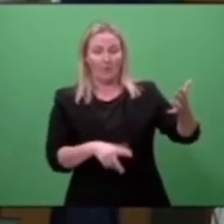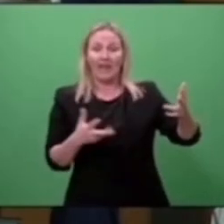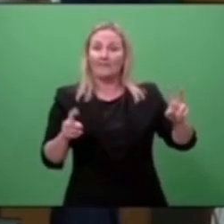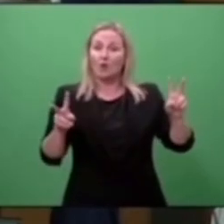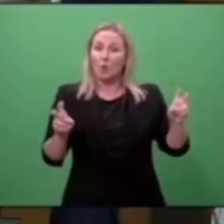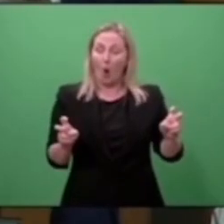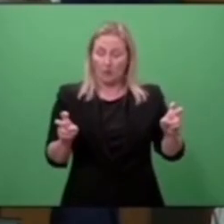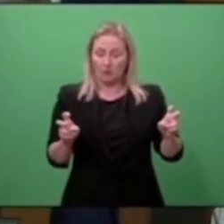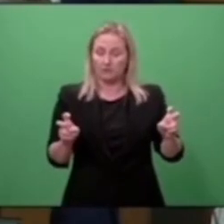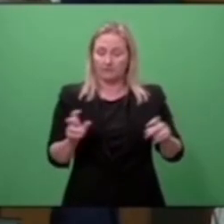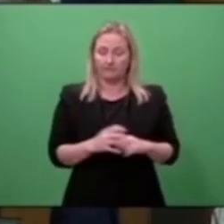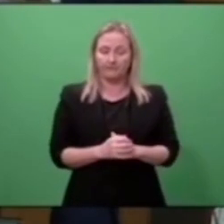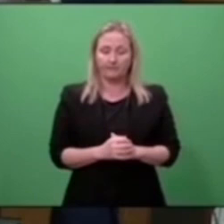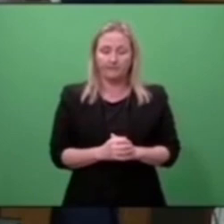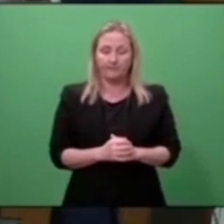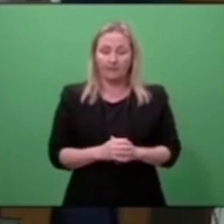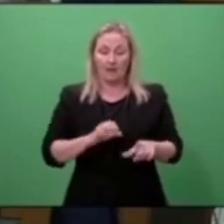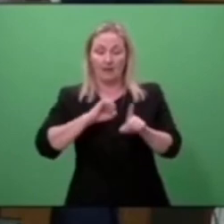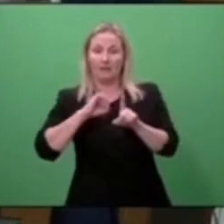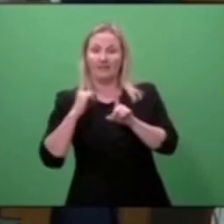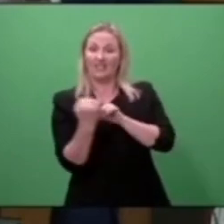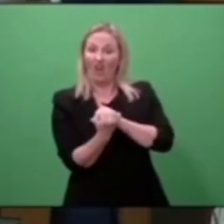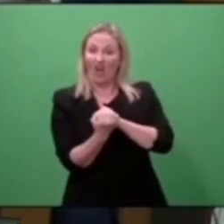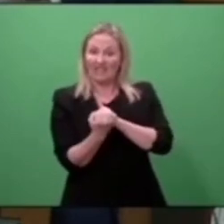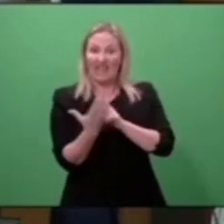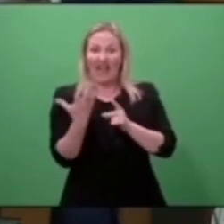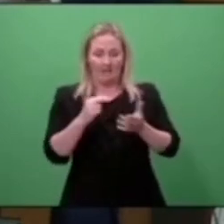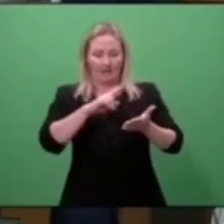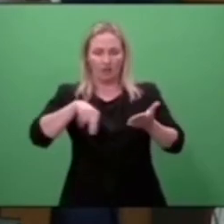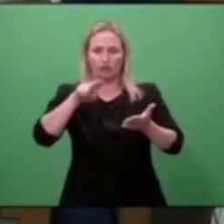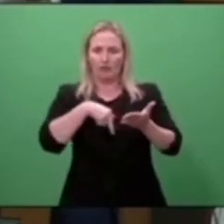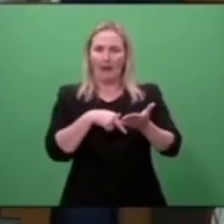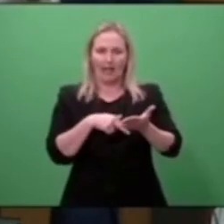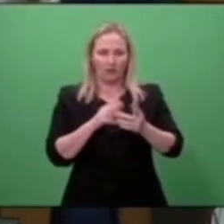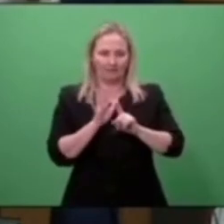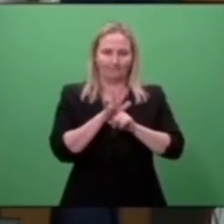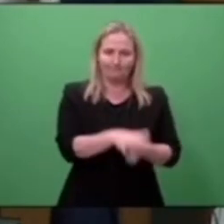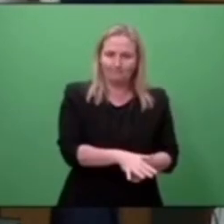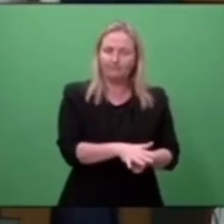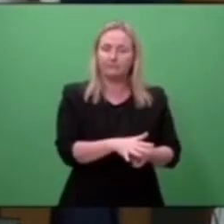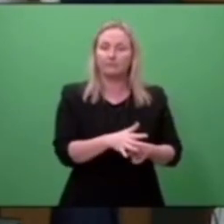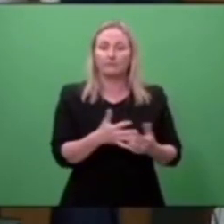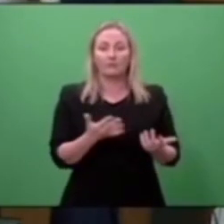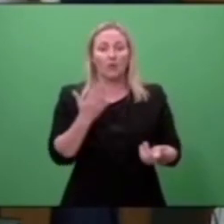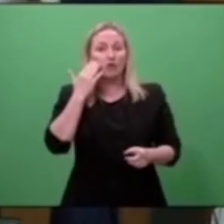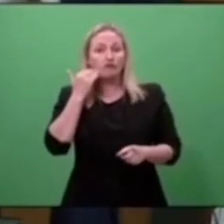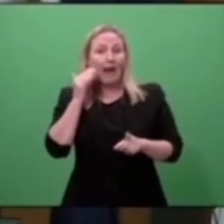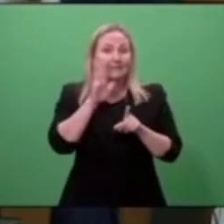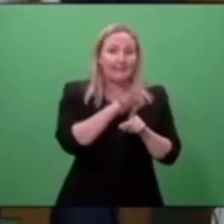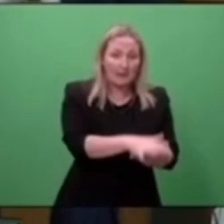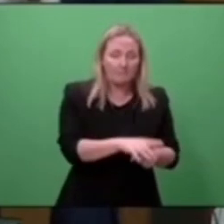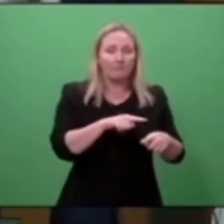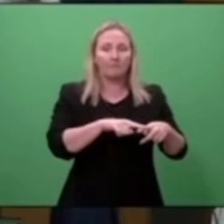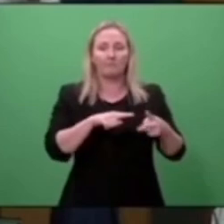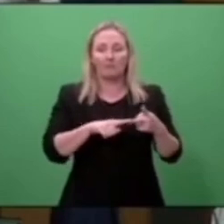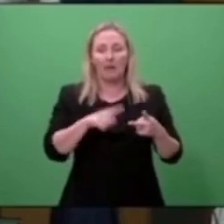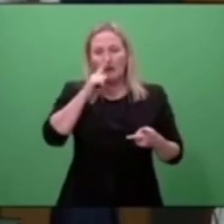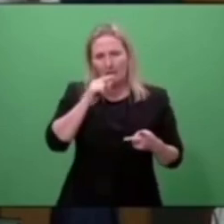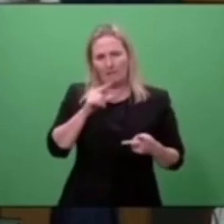society's discriminatory attitudes towards difference, including racism, ableism,